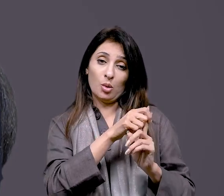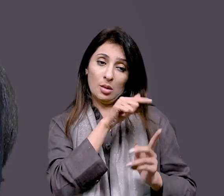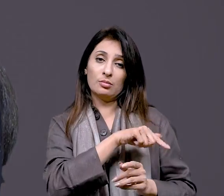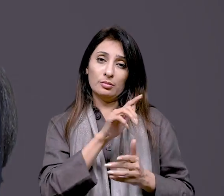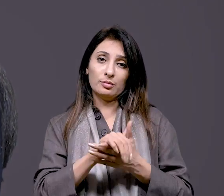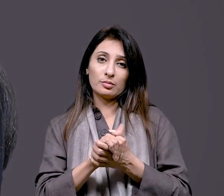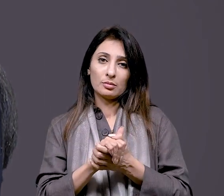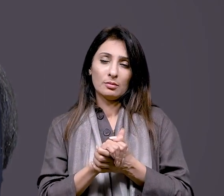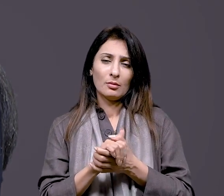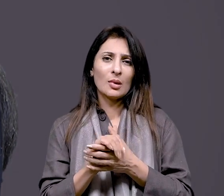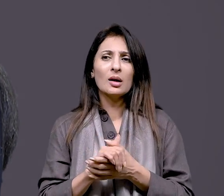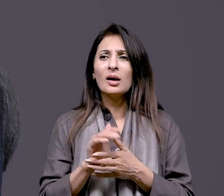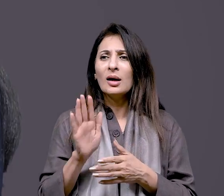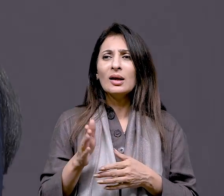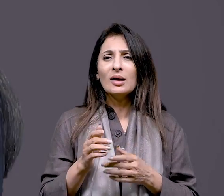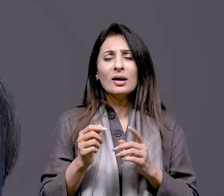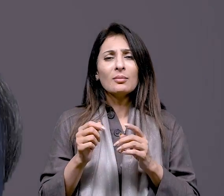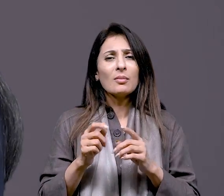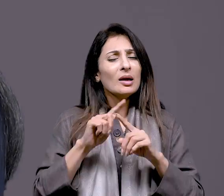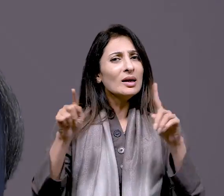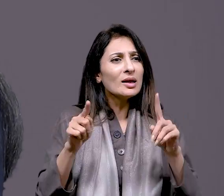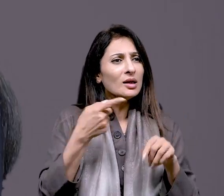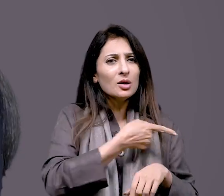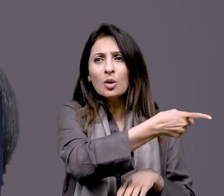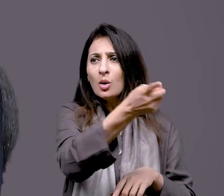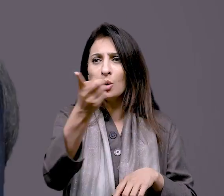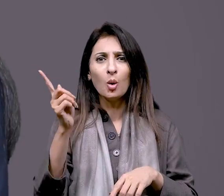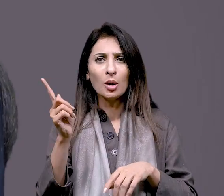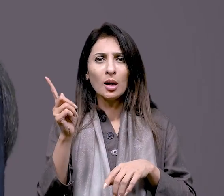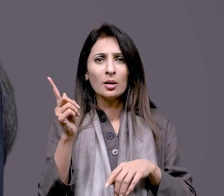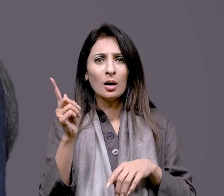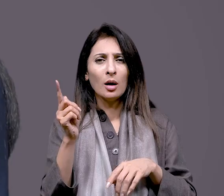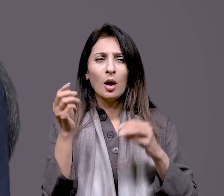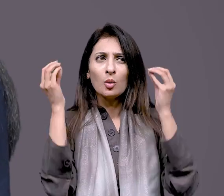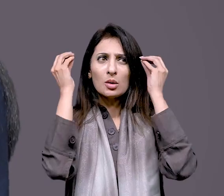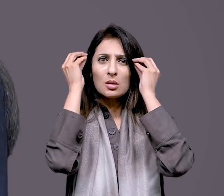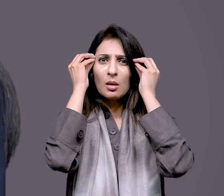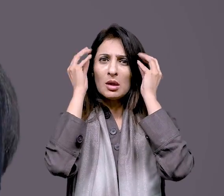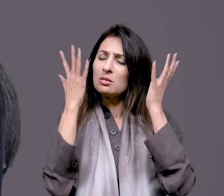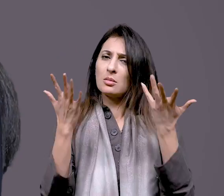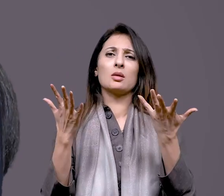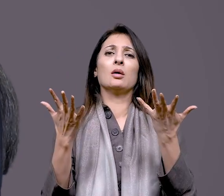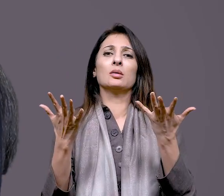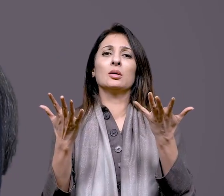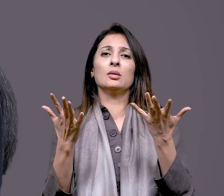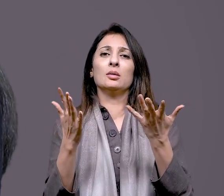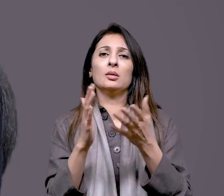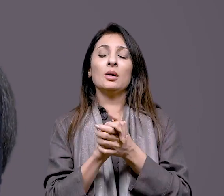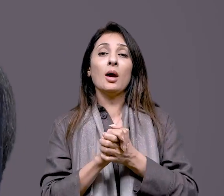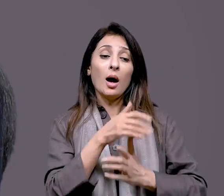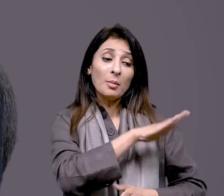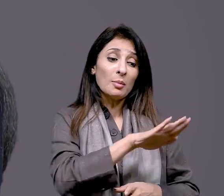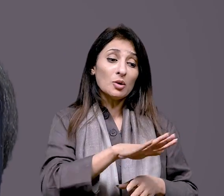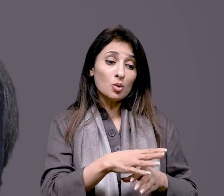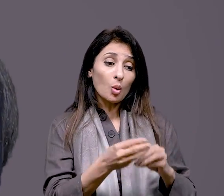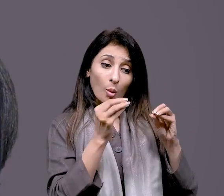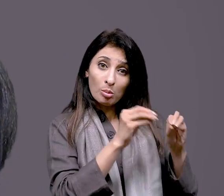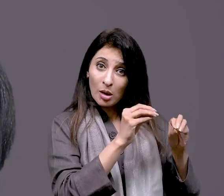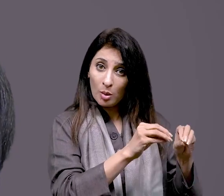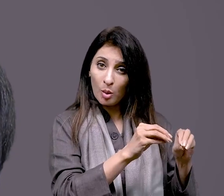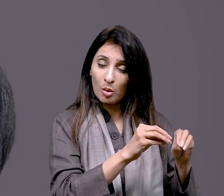them to explore. It doesn't leave much room for them to understand themselves, their needs, maybe their talents, maybe their